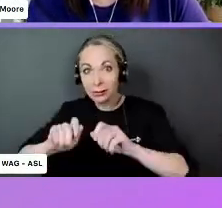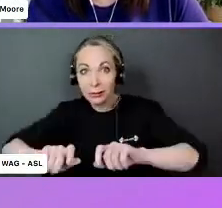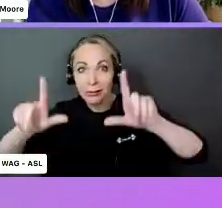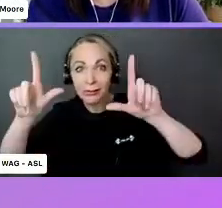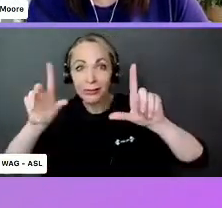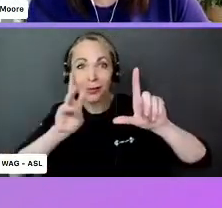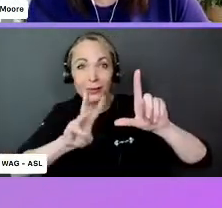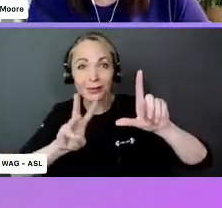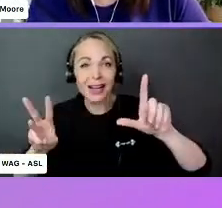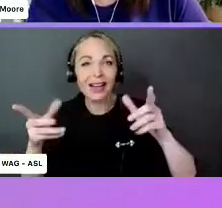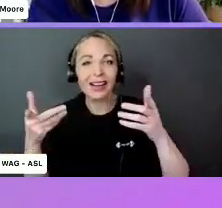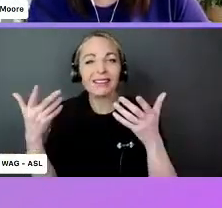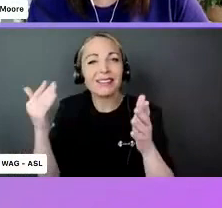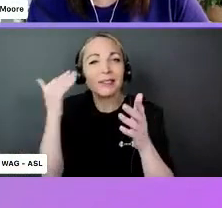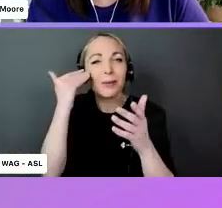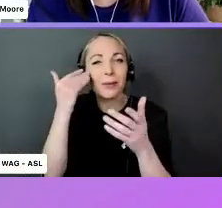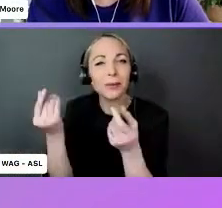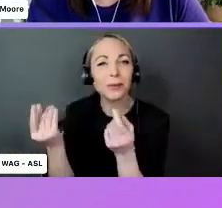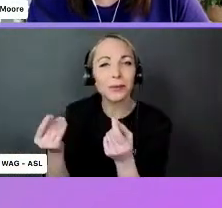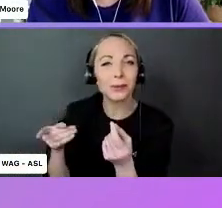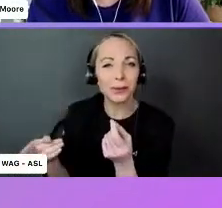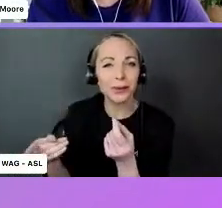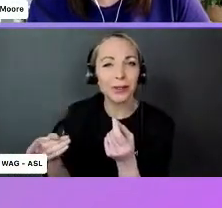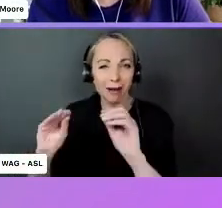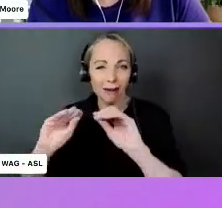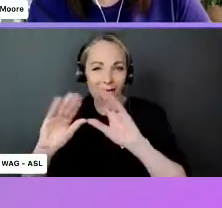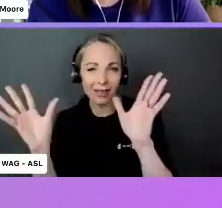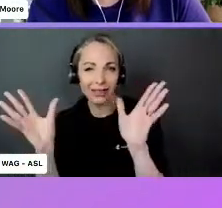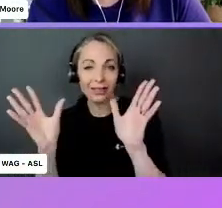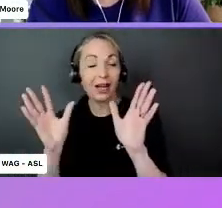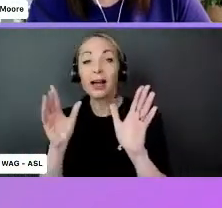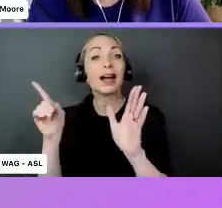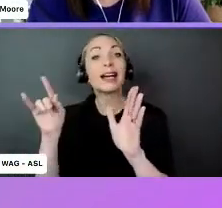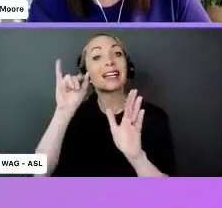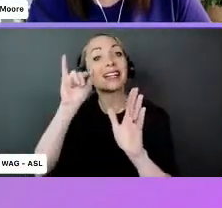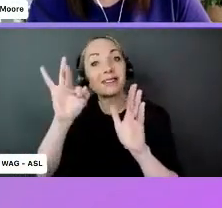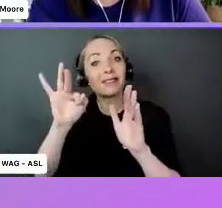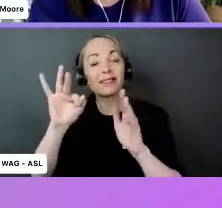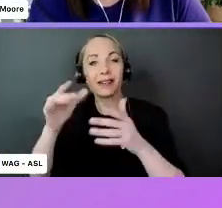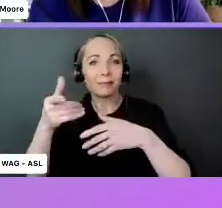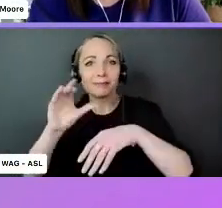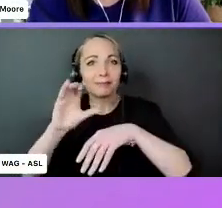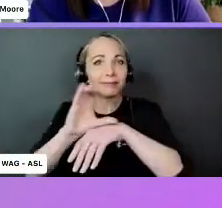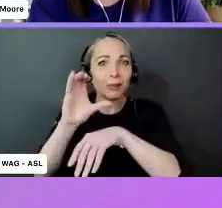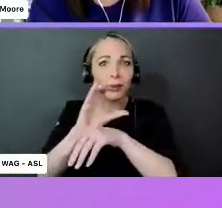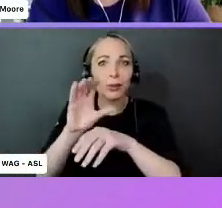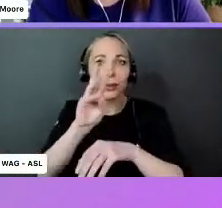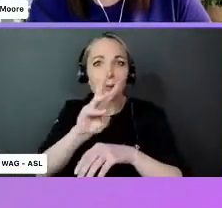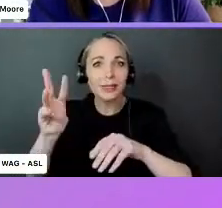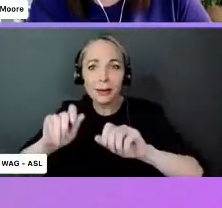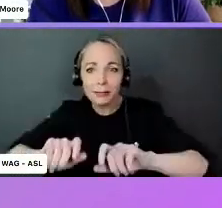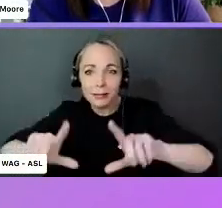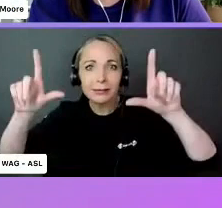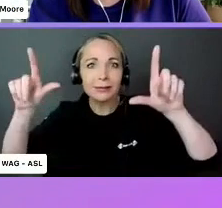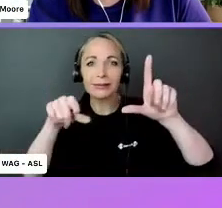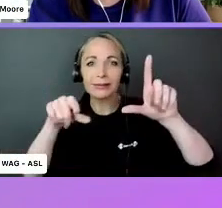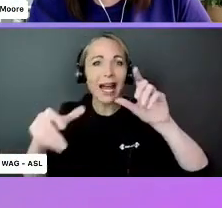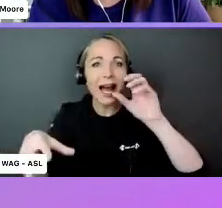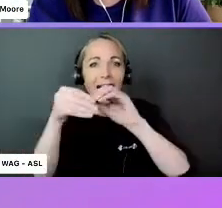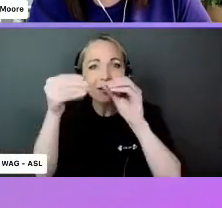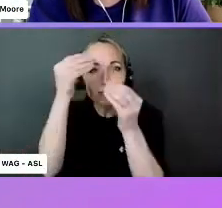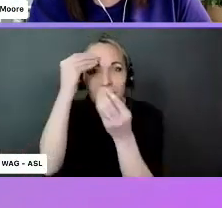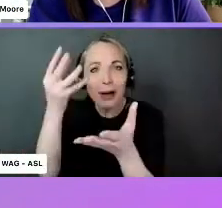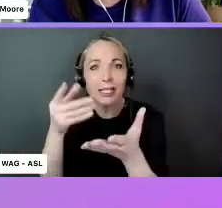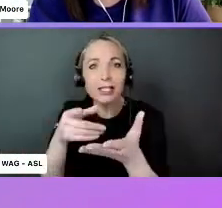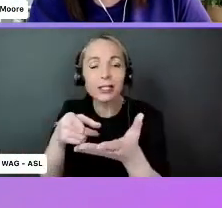people. But if it's not there in the markup, then there's a discrepancy, and it's going to